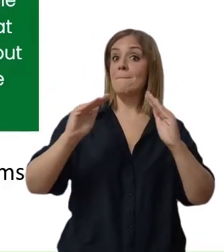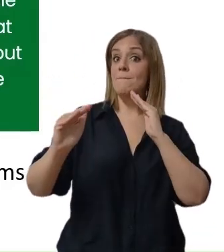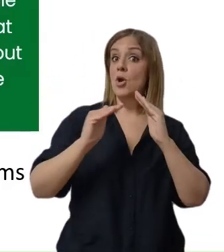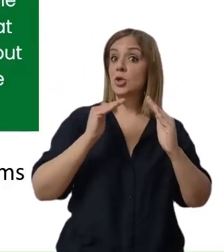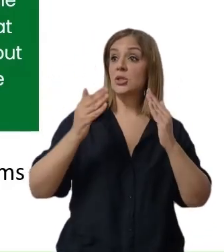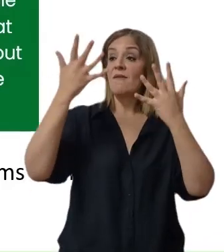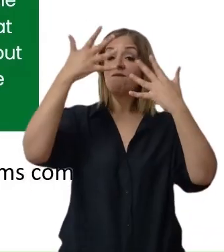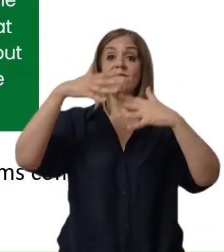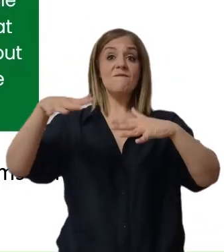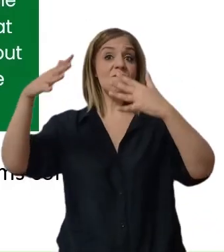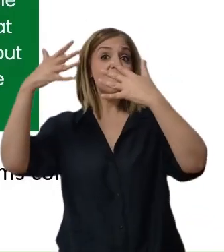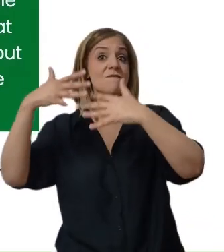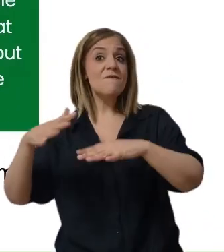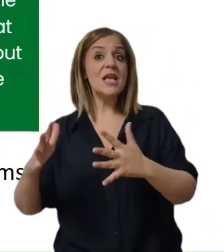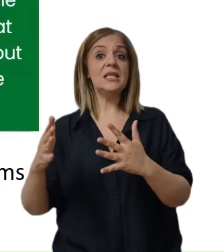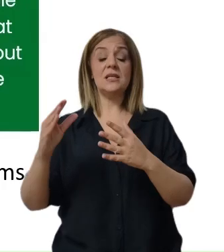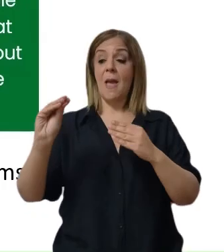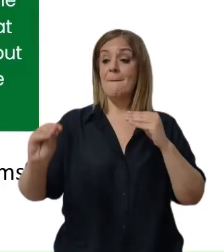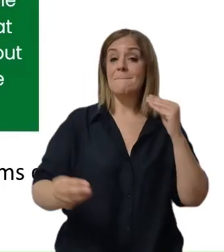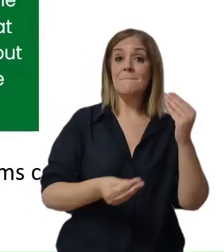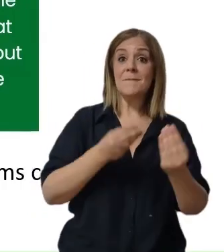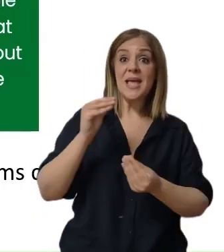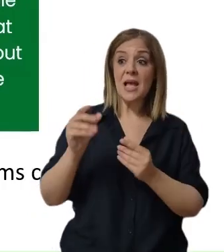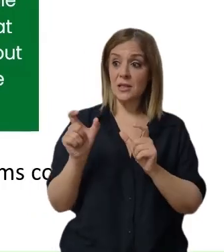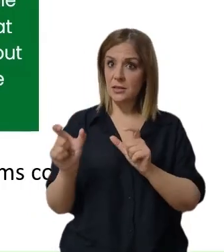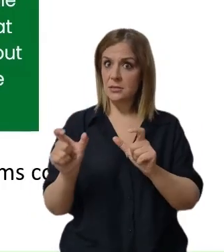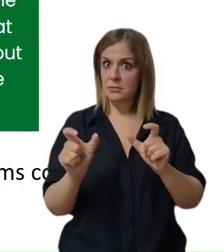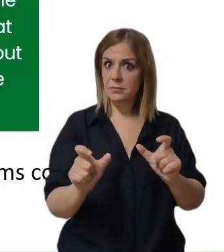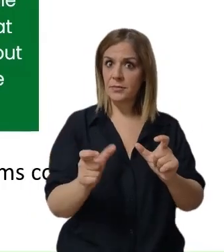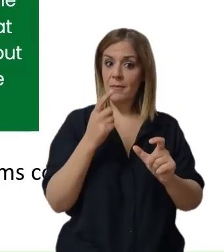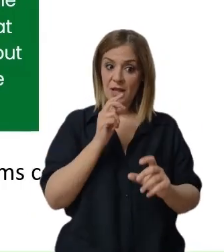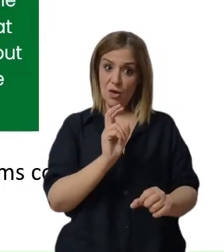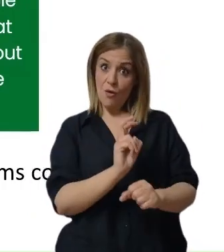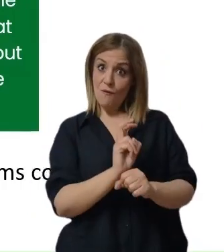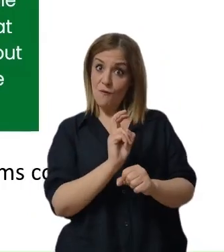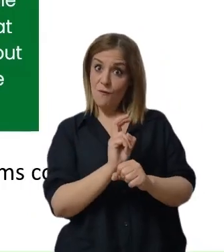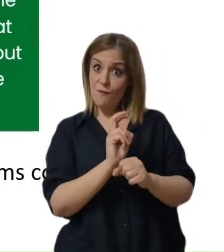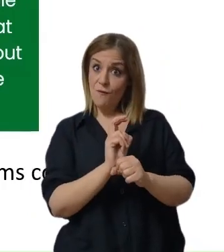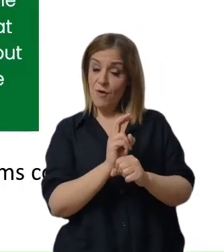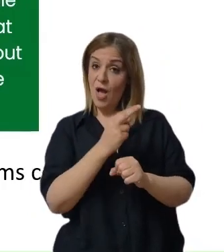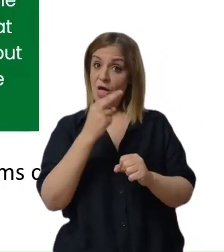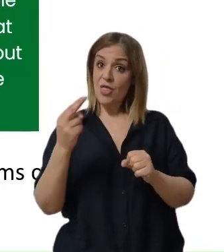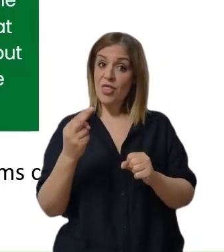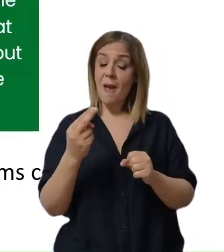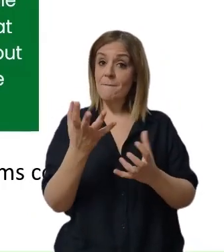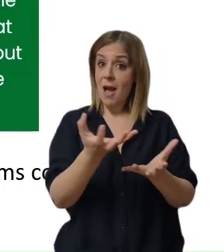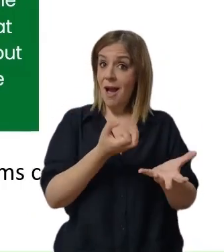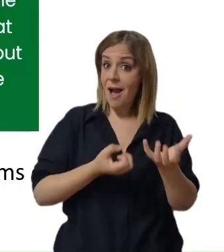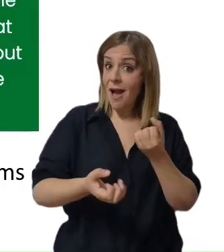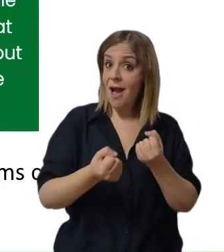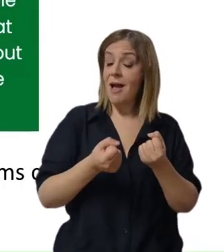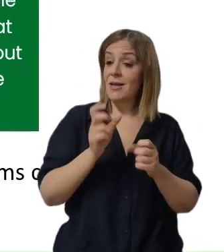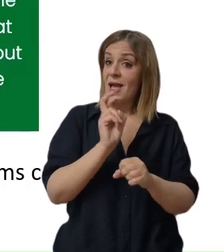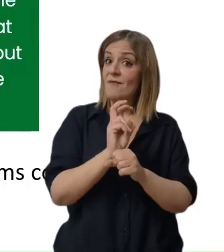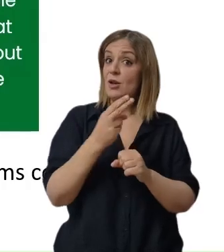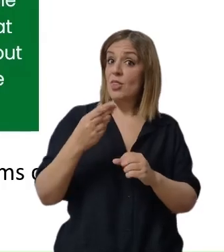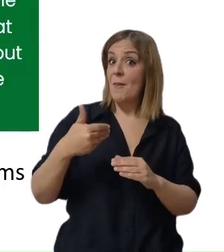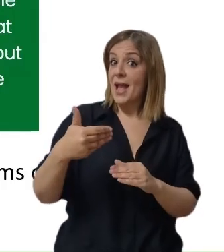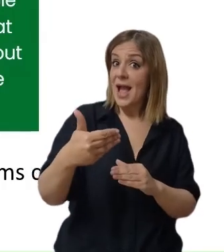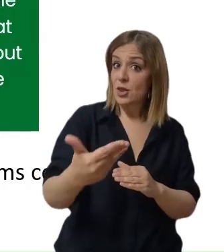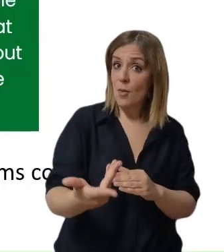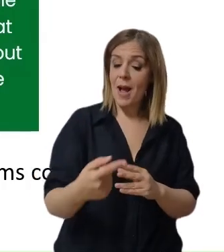ecosystems and use resources wisely to ensure a healthy planet for current and future generations.